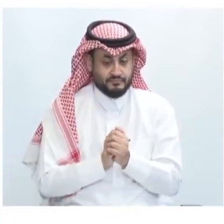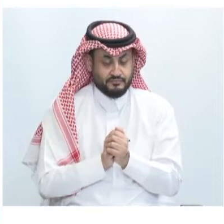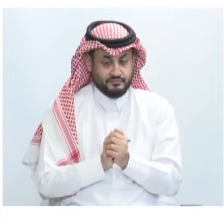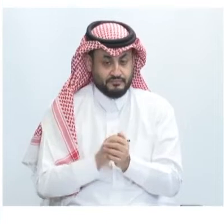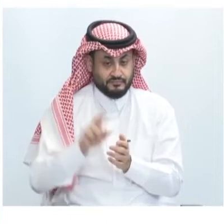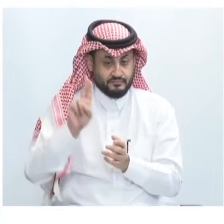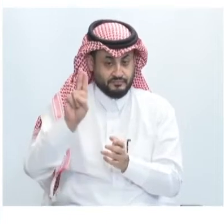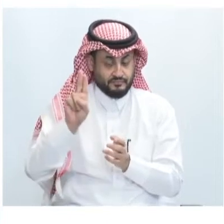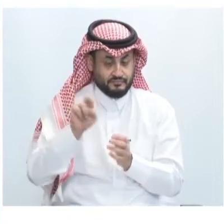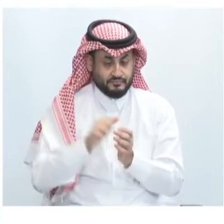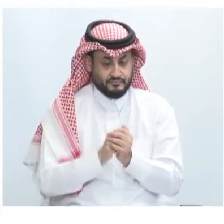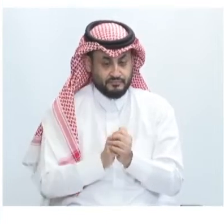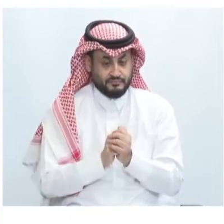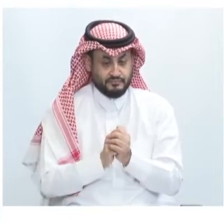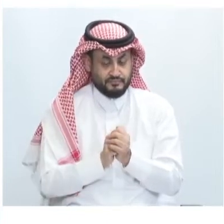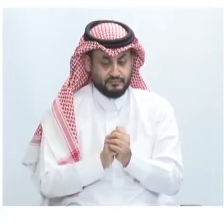U,